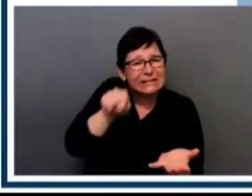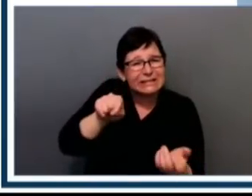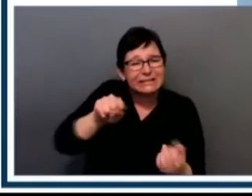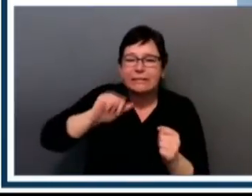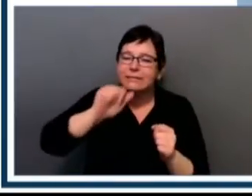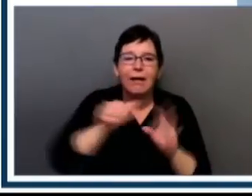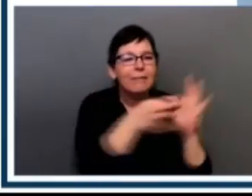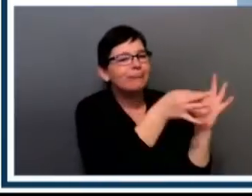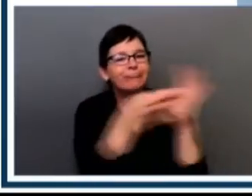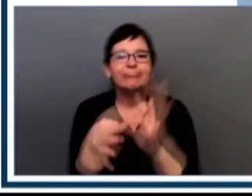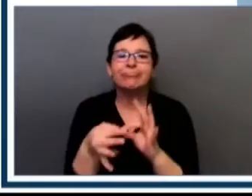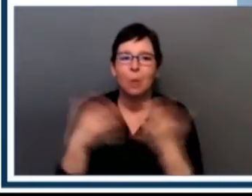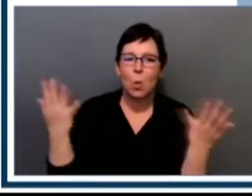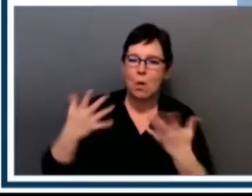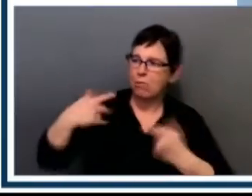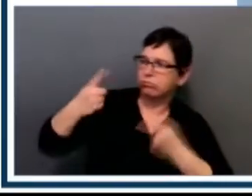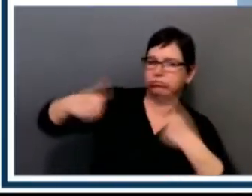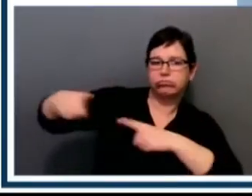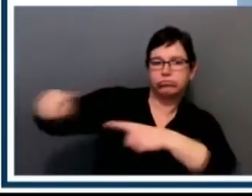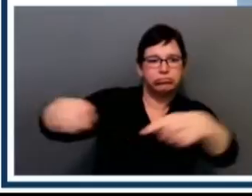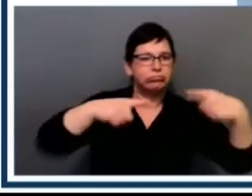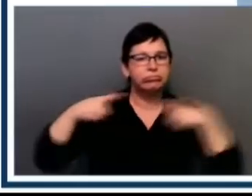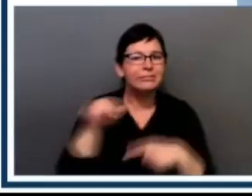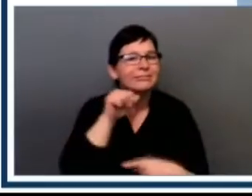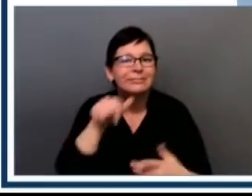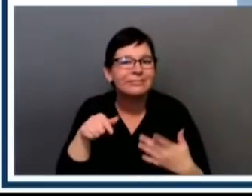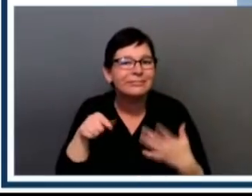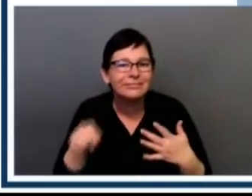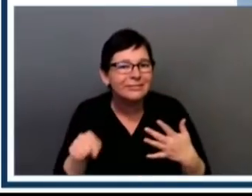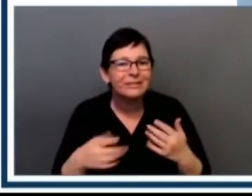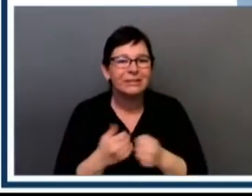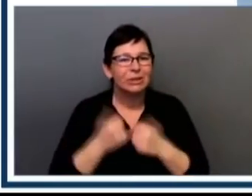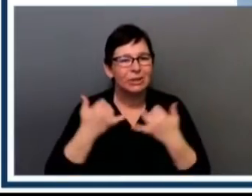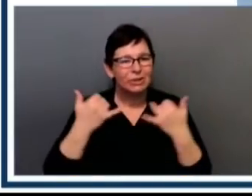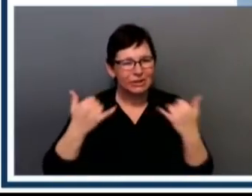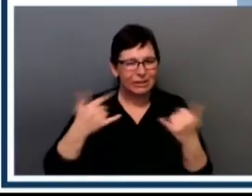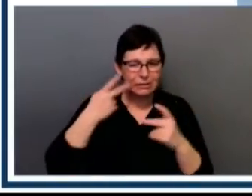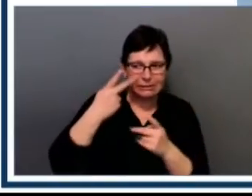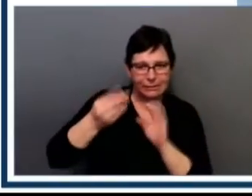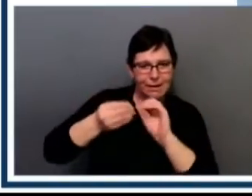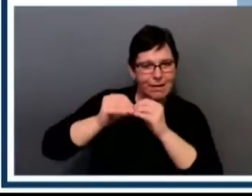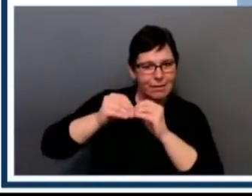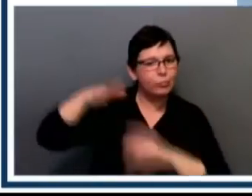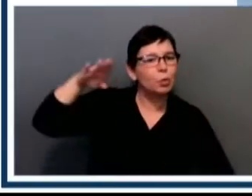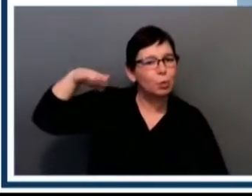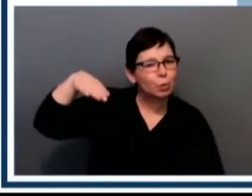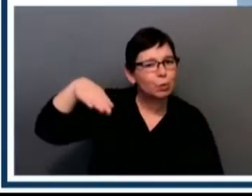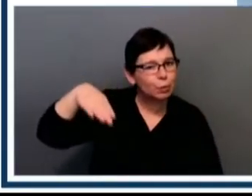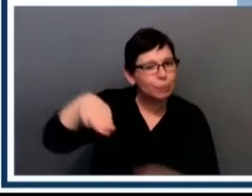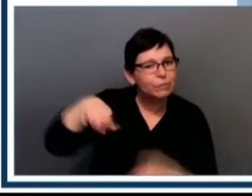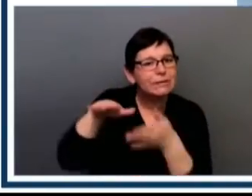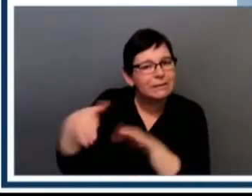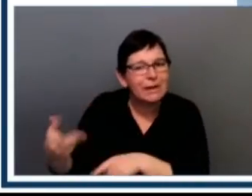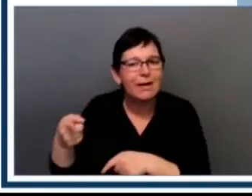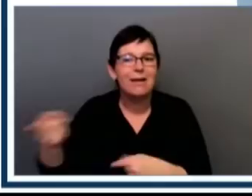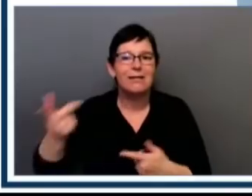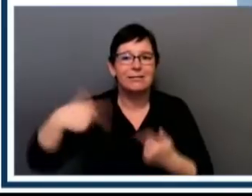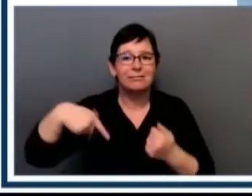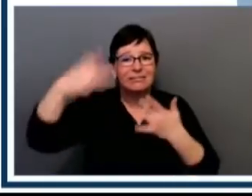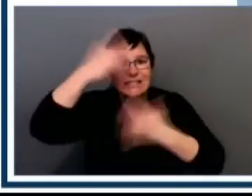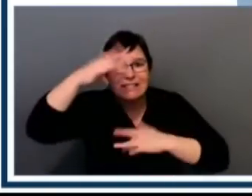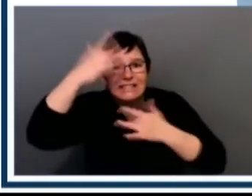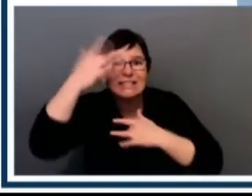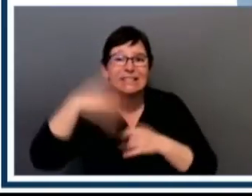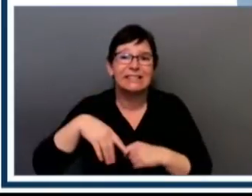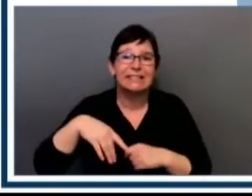disproportionate impact on severe disease and death for those who remain unvaccinated. And you've given me the